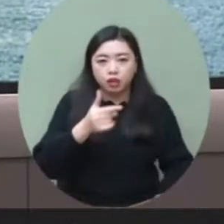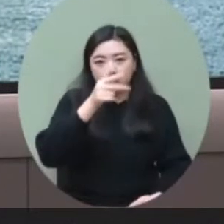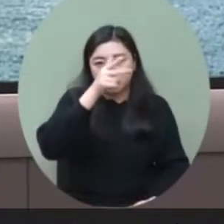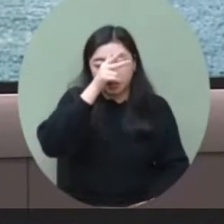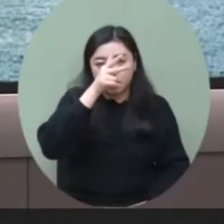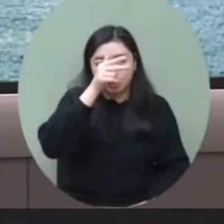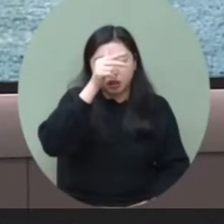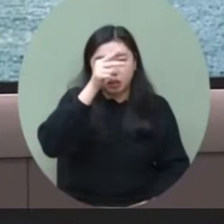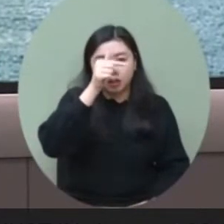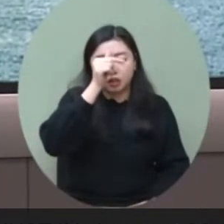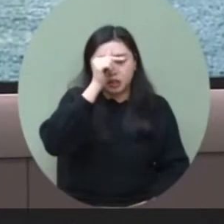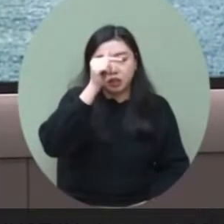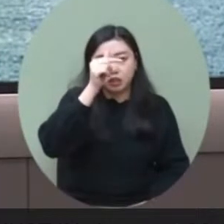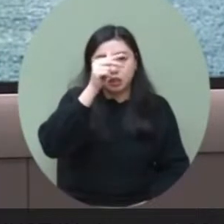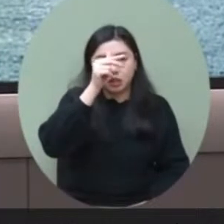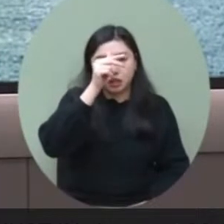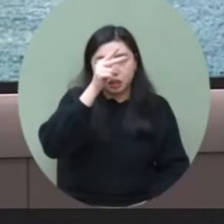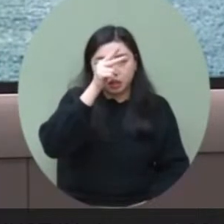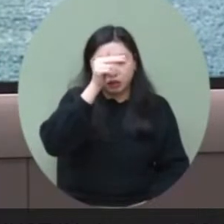were discharged.